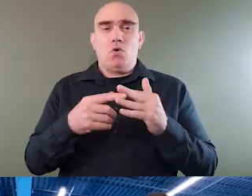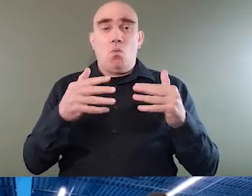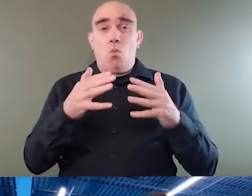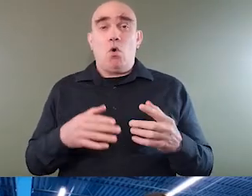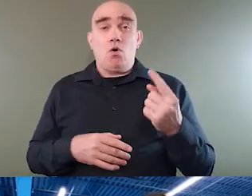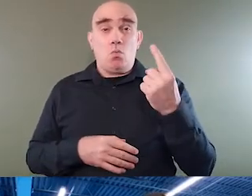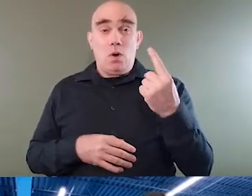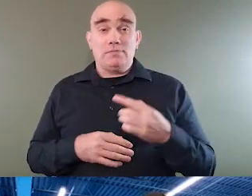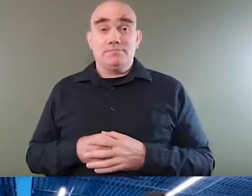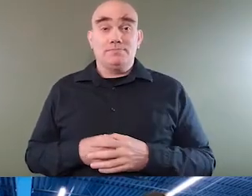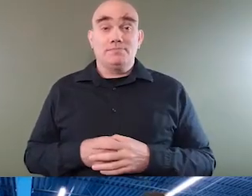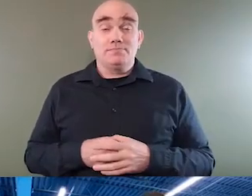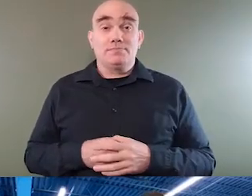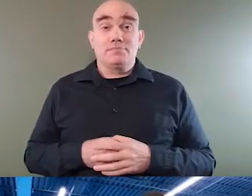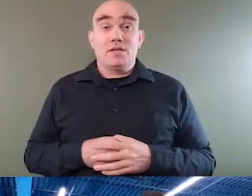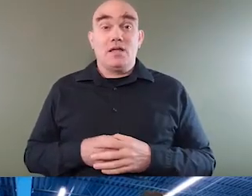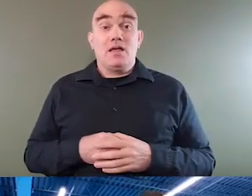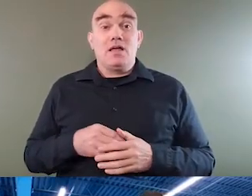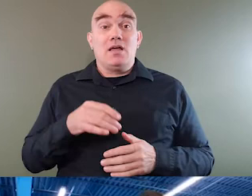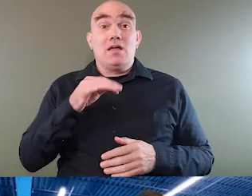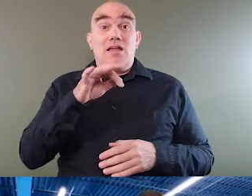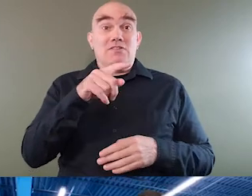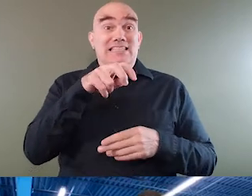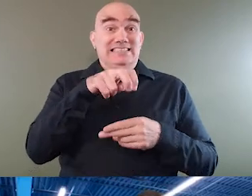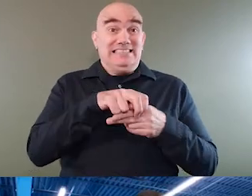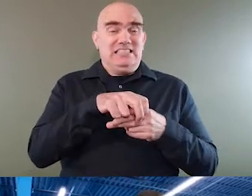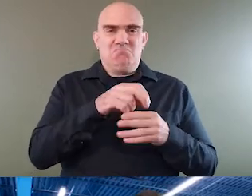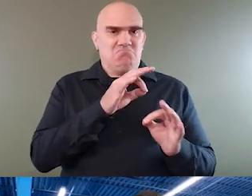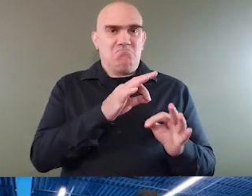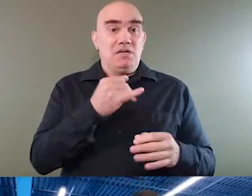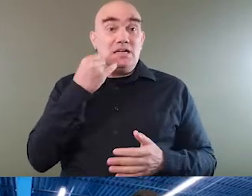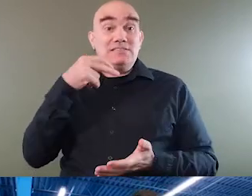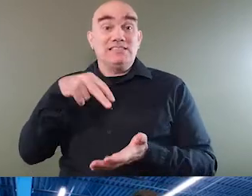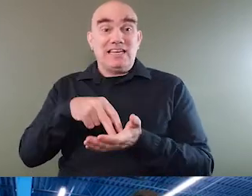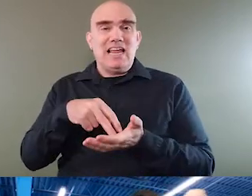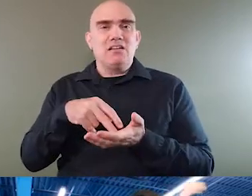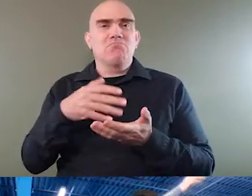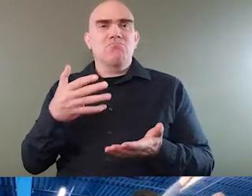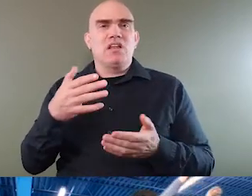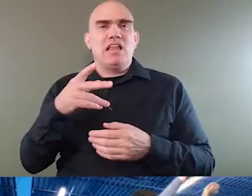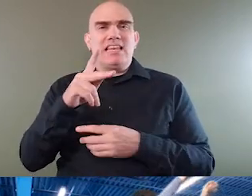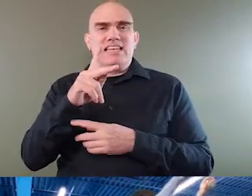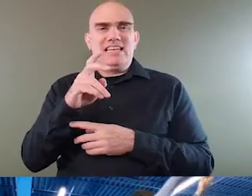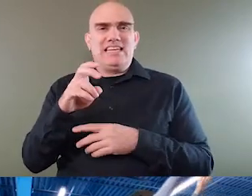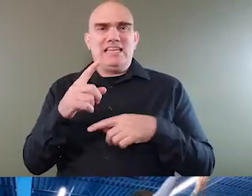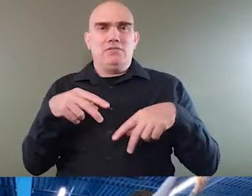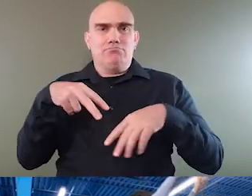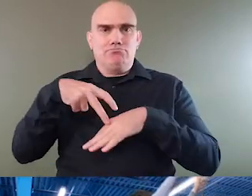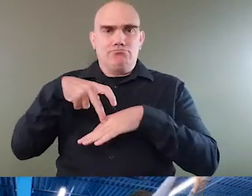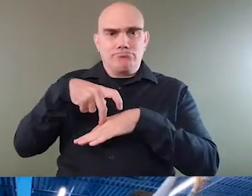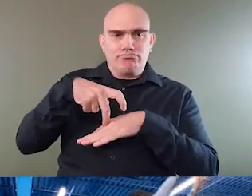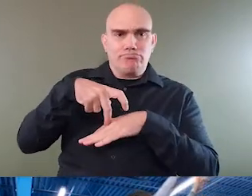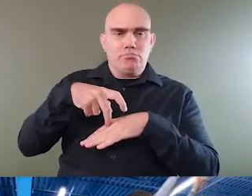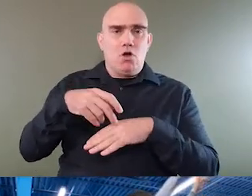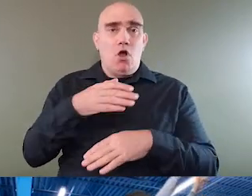you're standing. If you're seated, you're already there. Arms up, Warrior One. Shoulders down.